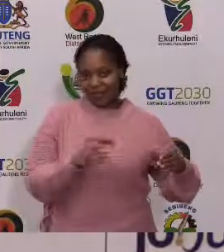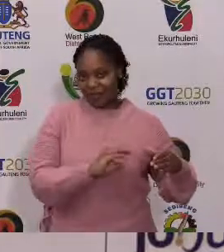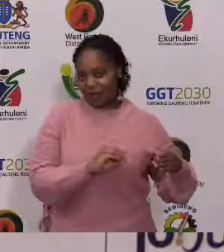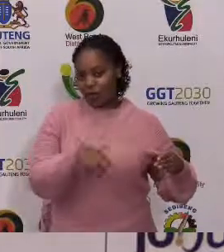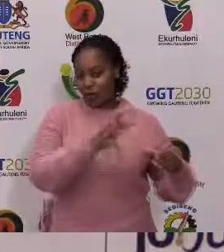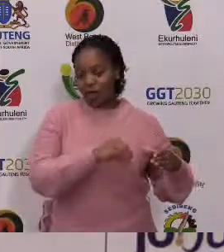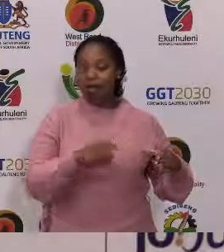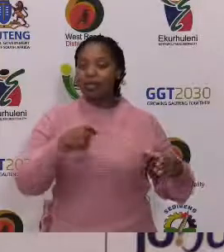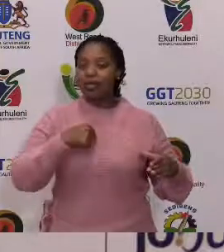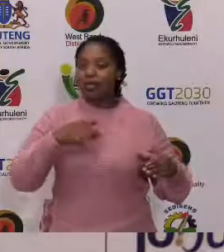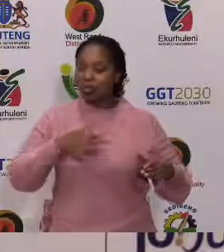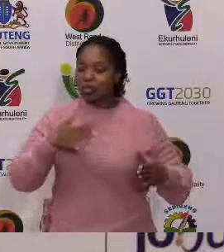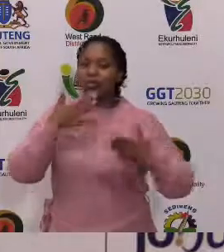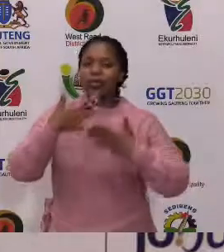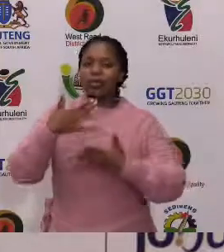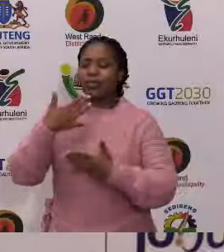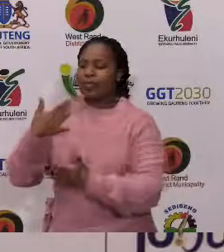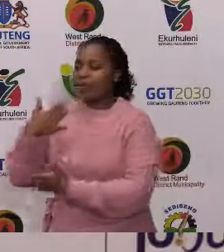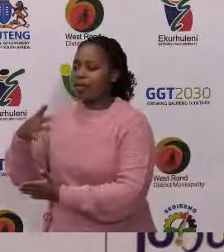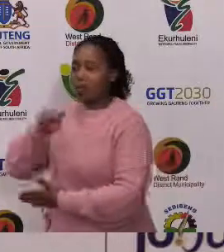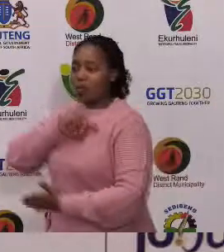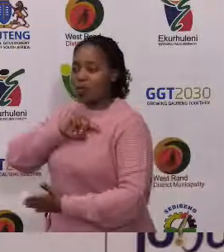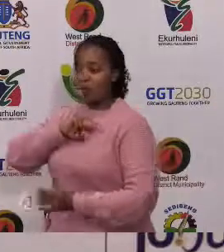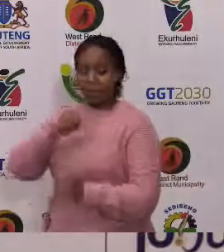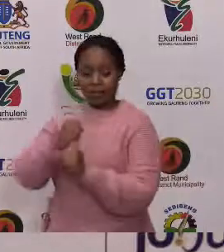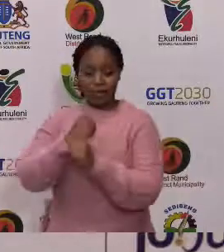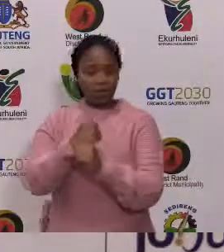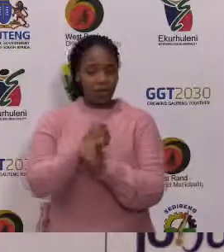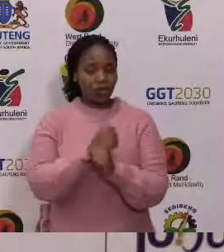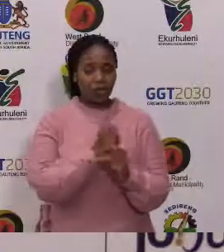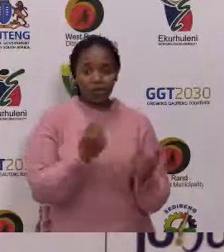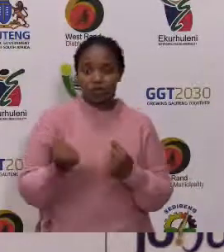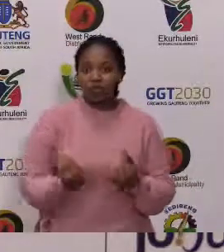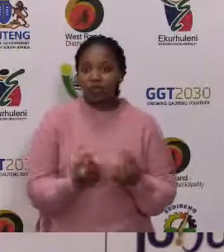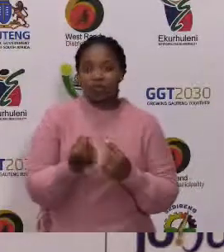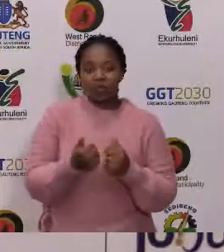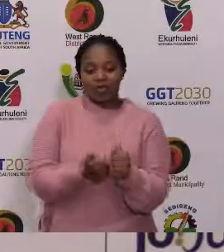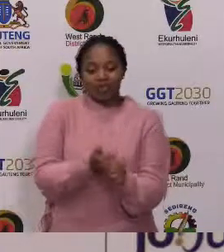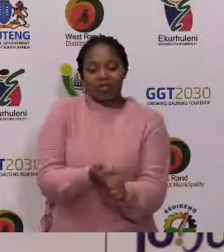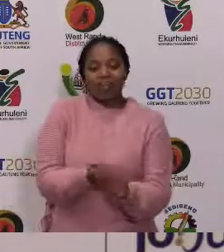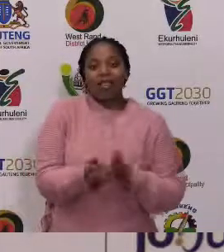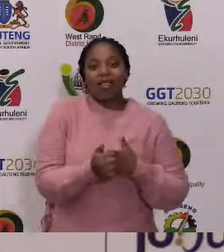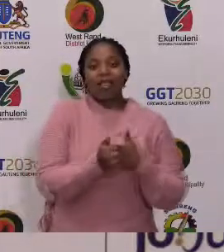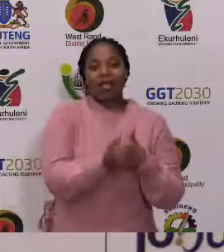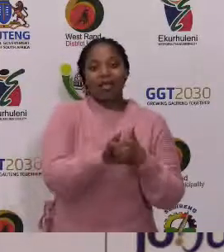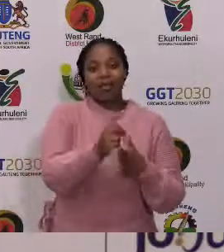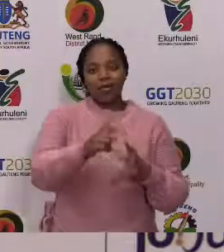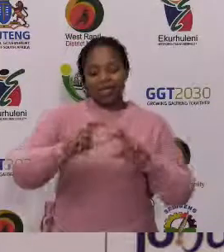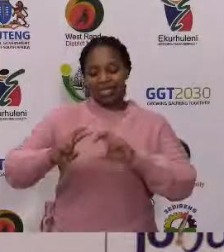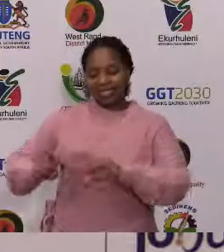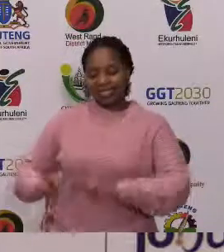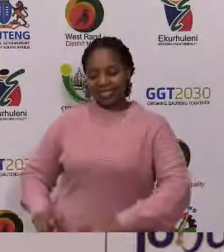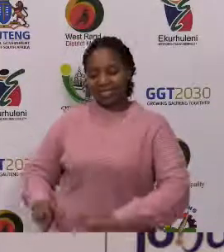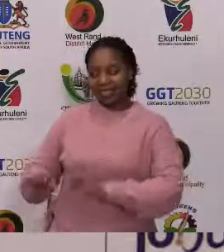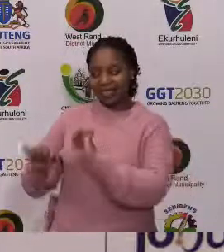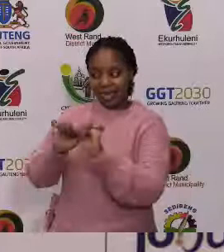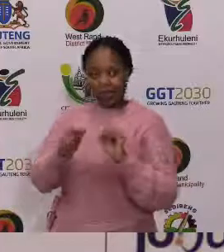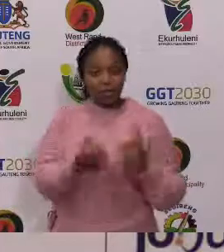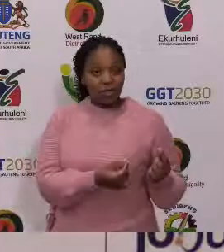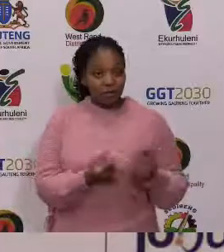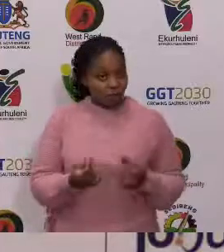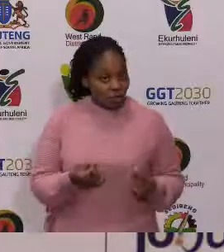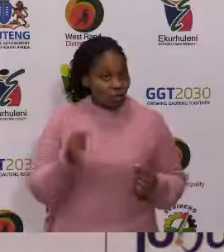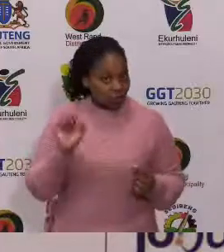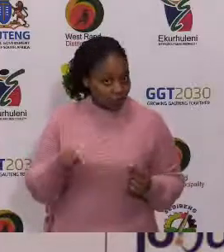because the work we do is guided by the research work they do. There are many people behind them